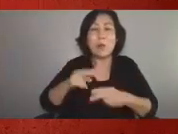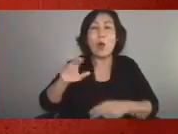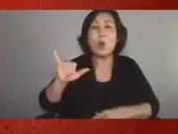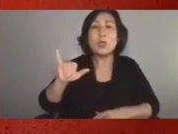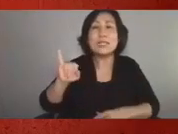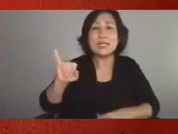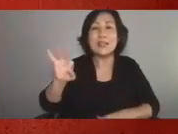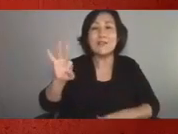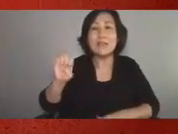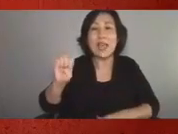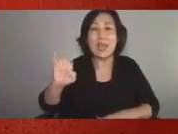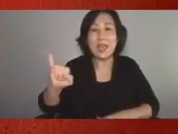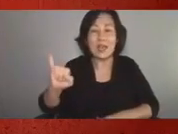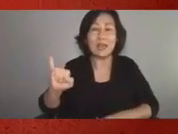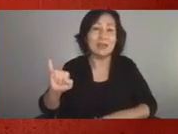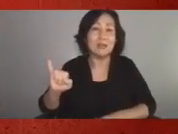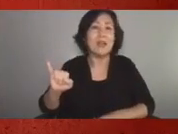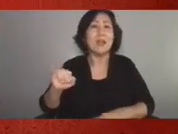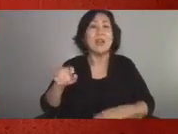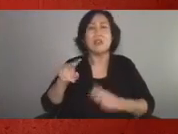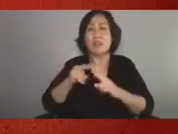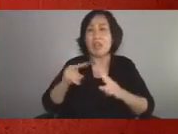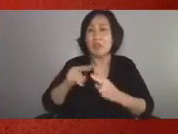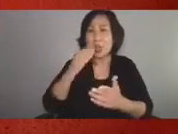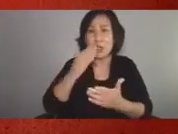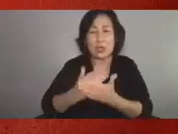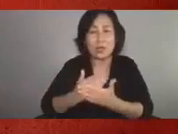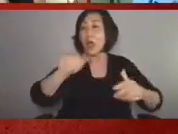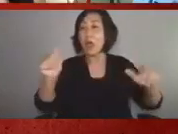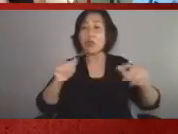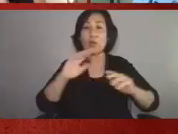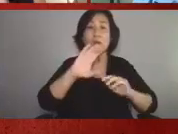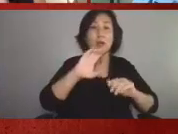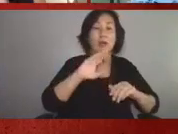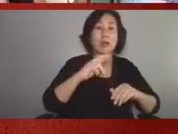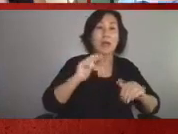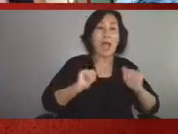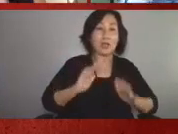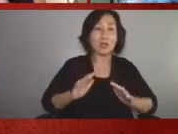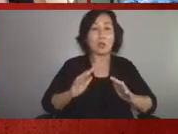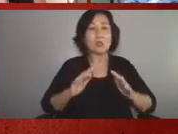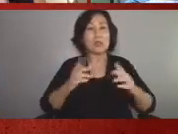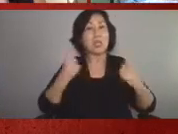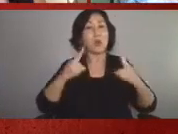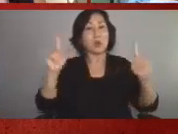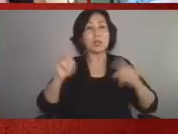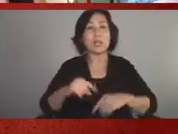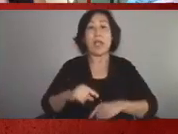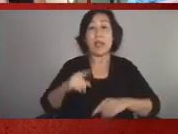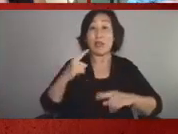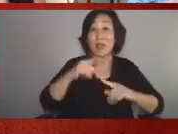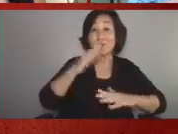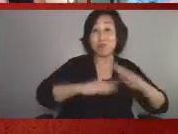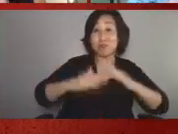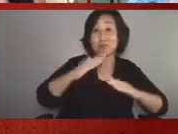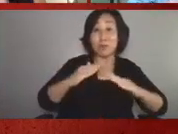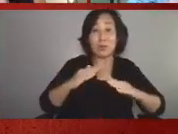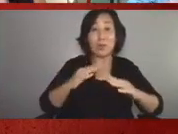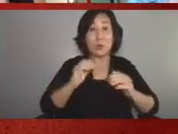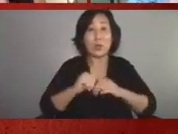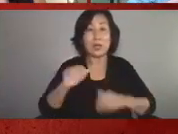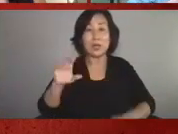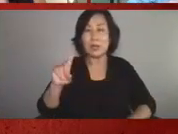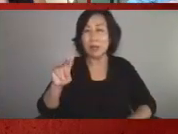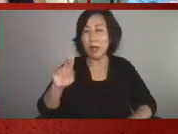name? Yi Fei, right? Yi Fei. Yeah, Yi Fei. It's Yeah. very, very, very good. And that martial arts sequence by Donnie